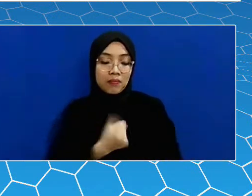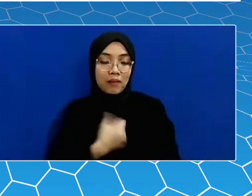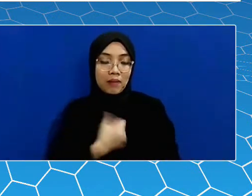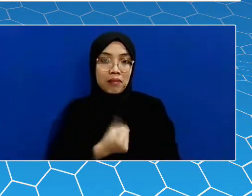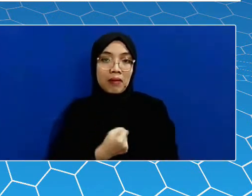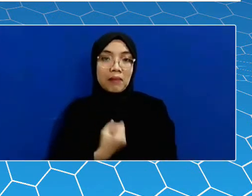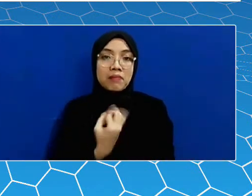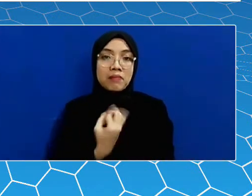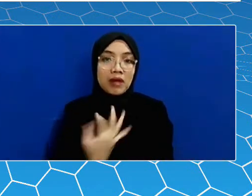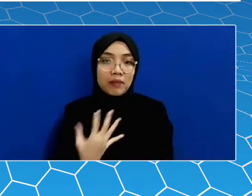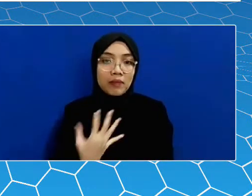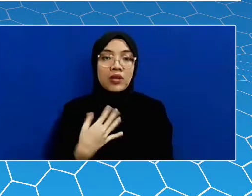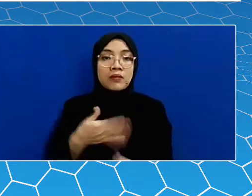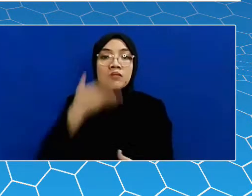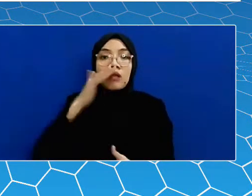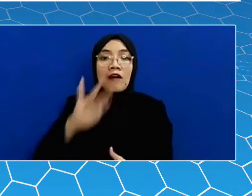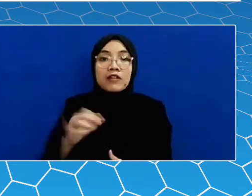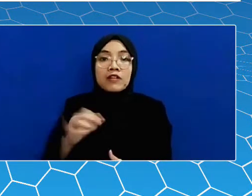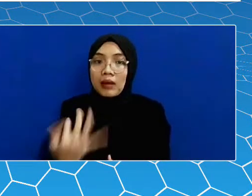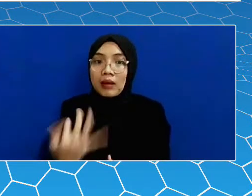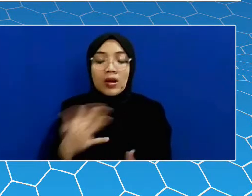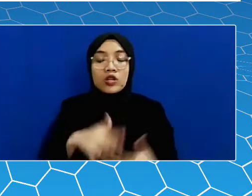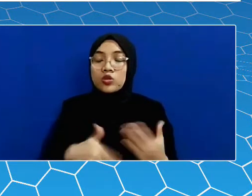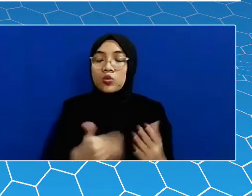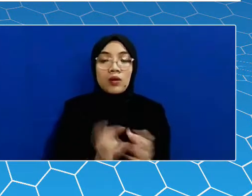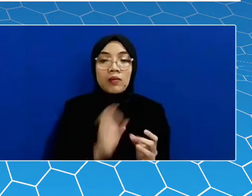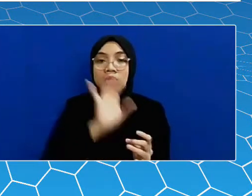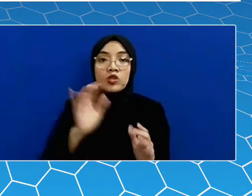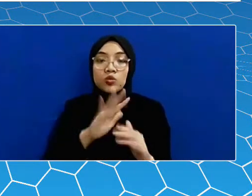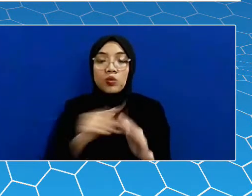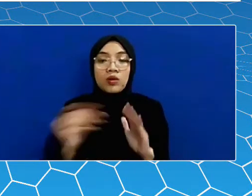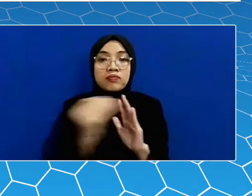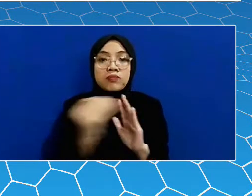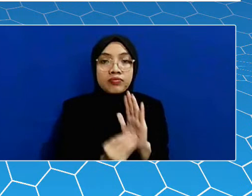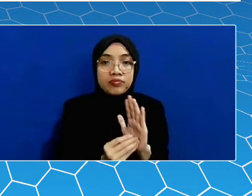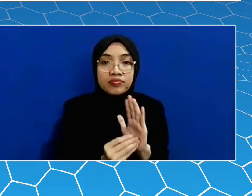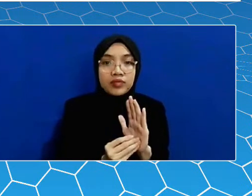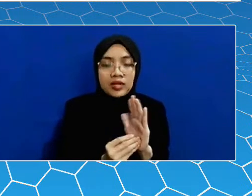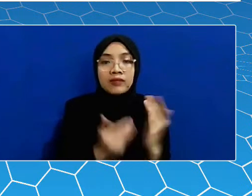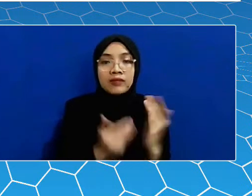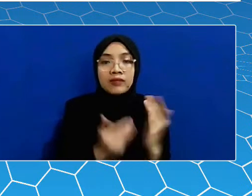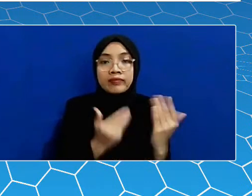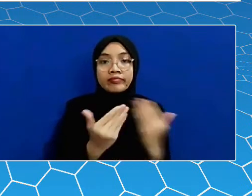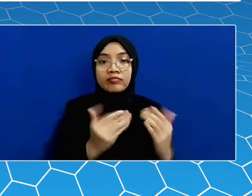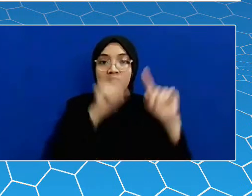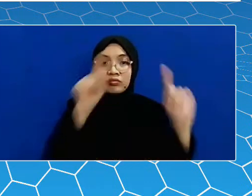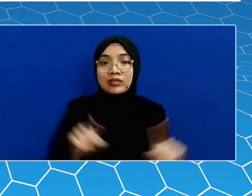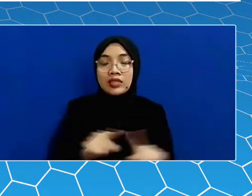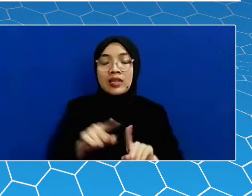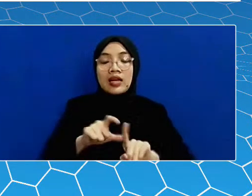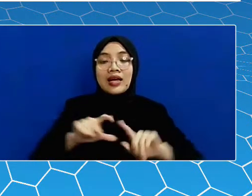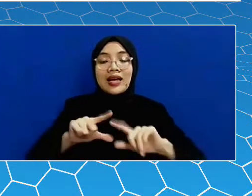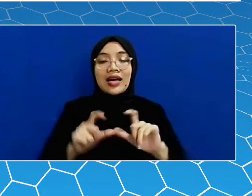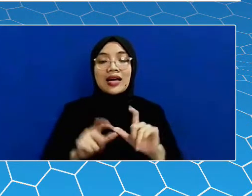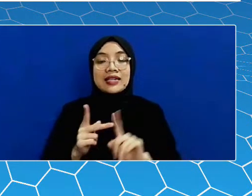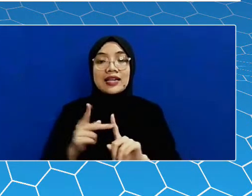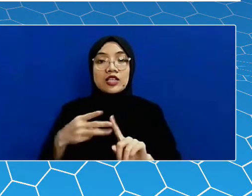So the clinician dashboard allowed clinicians to review the data in real